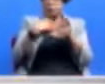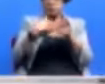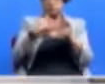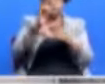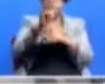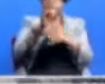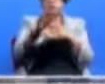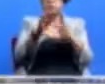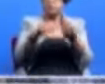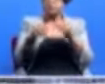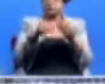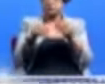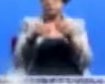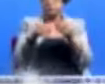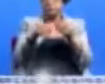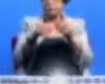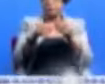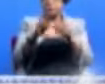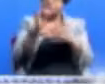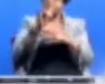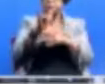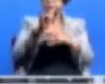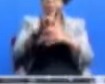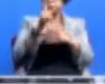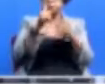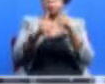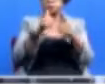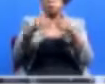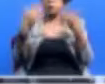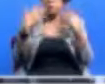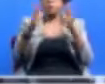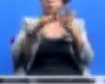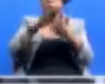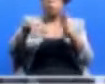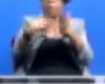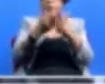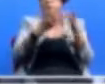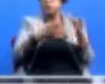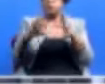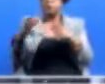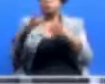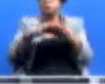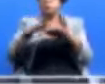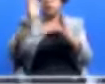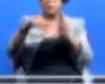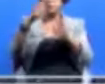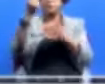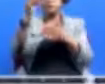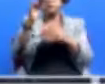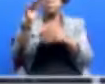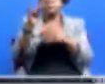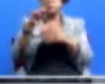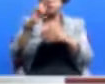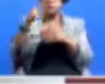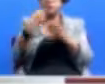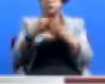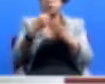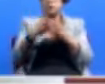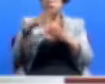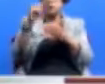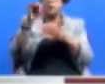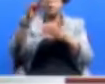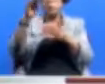disabilities. The prize purse for the podium finishers in all the categories will be more than 15 million Kenya shillings. The Sirikwa Cross